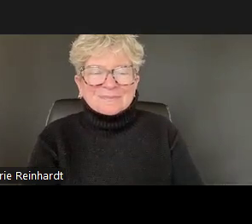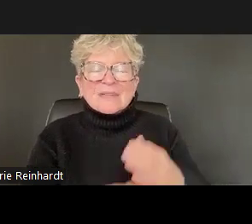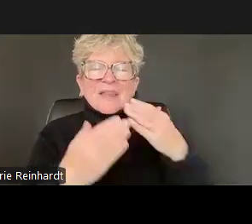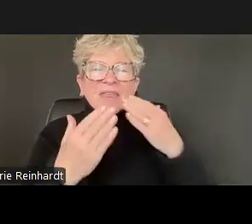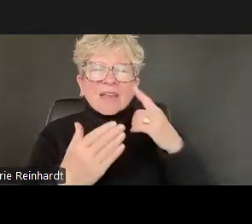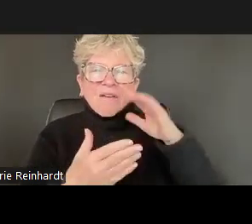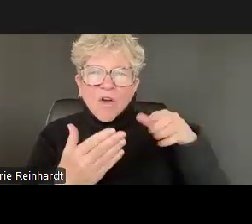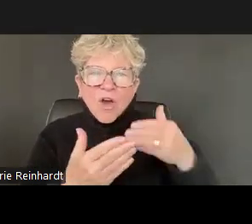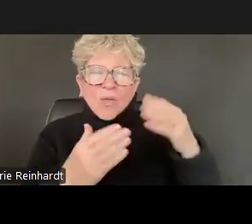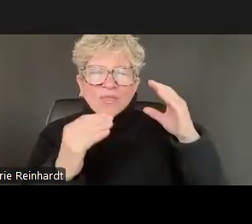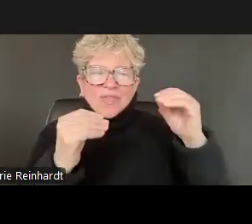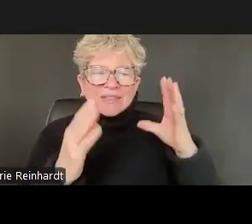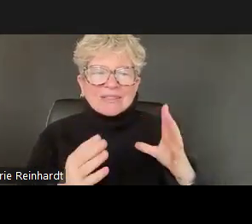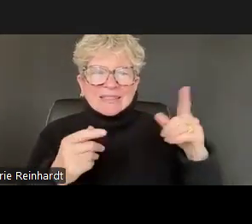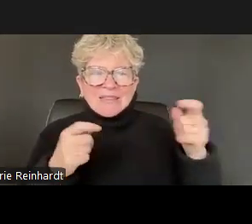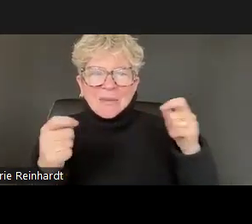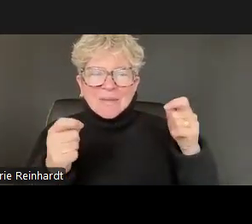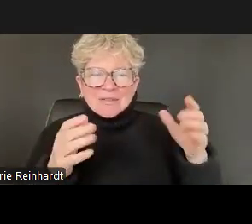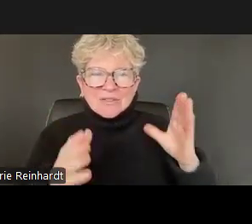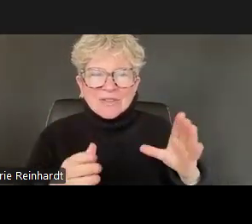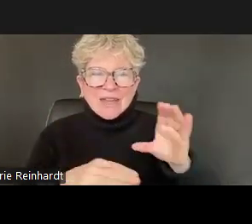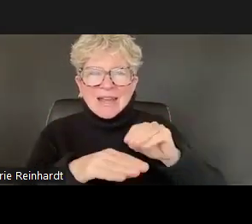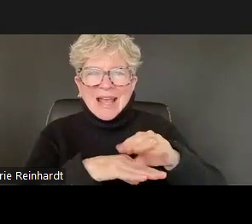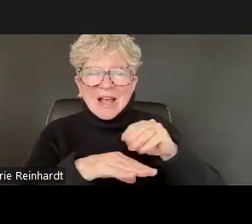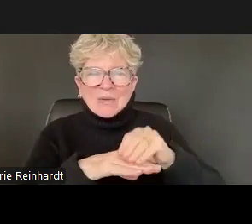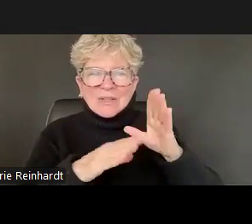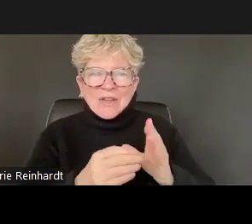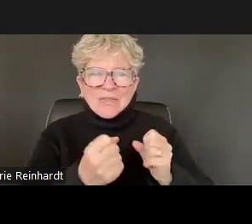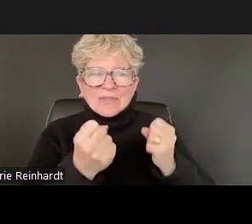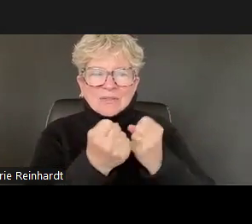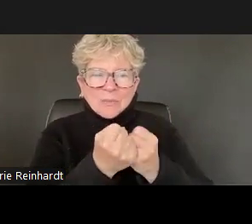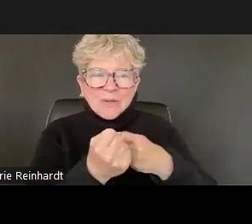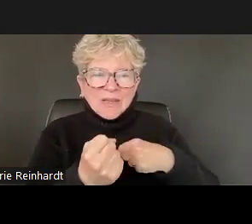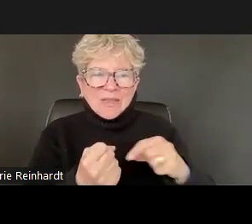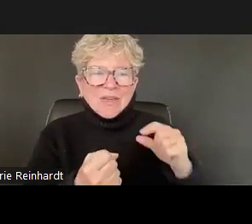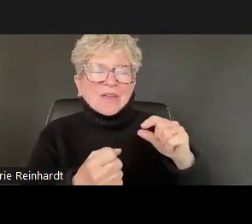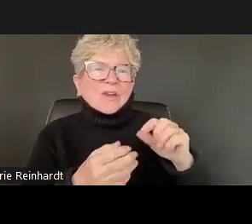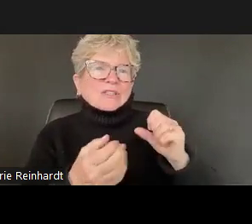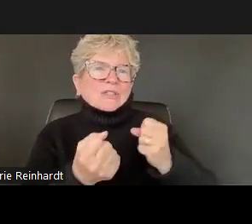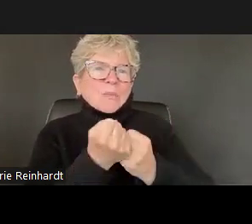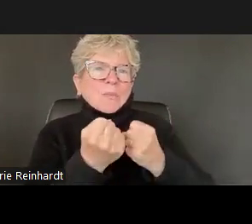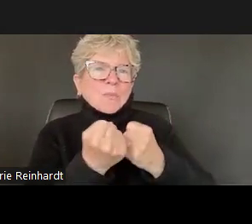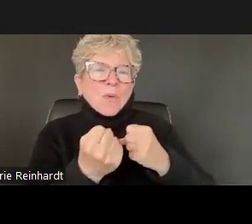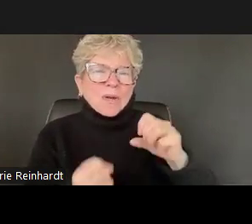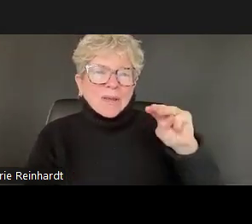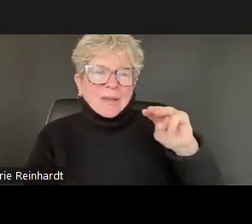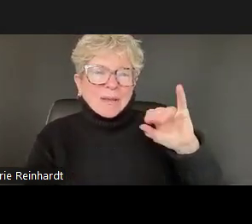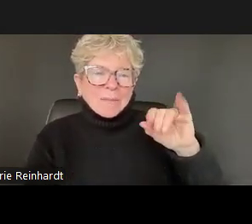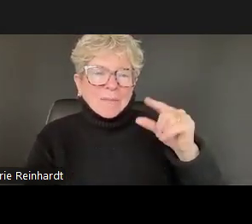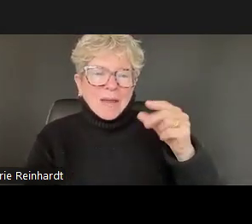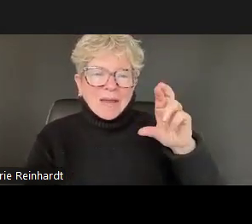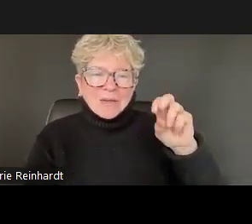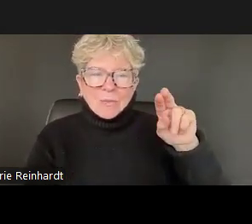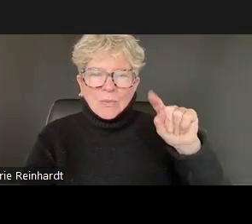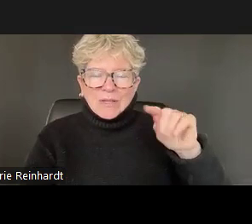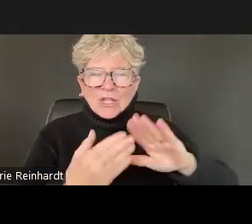all the teachers, administrators, and counselors that are supporting my migrant communities because their fear is real. So I